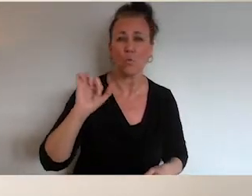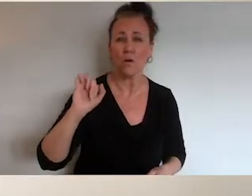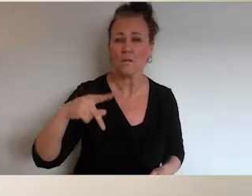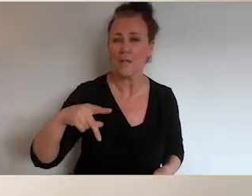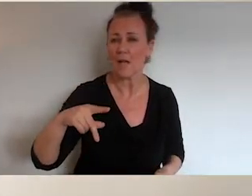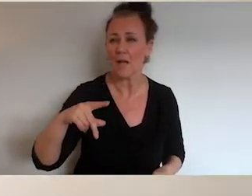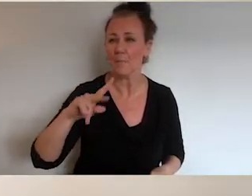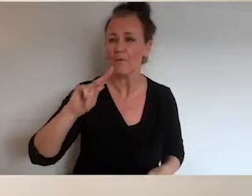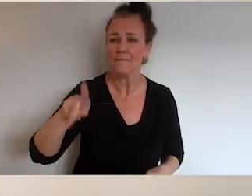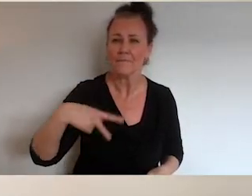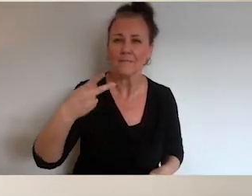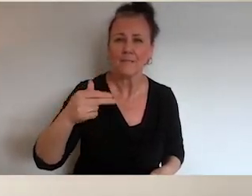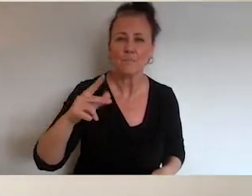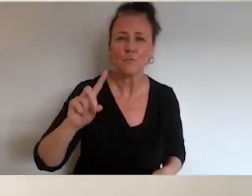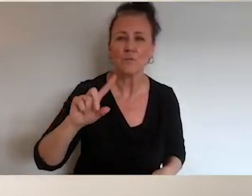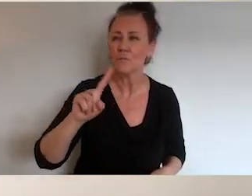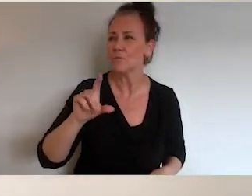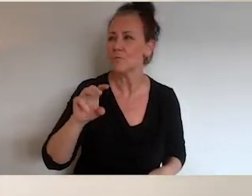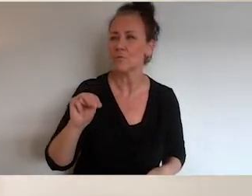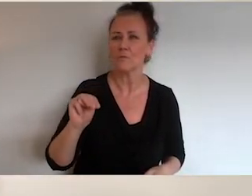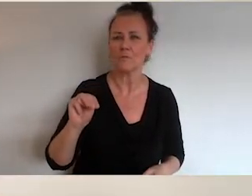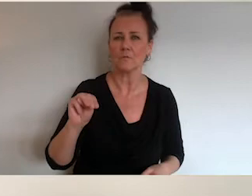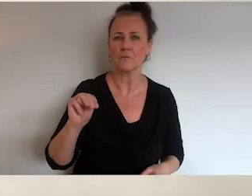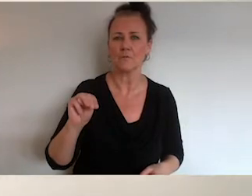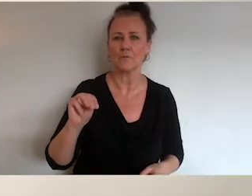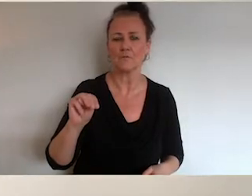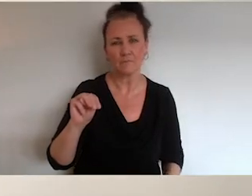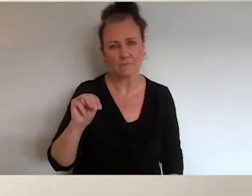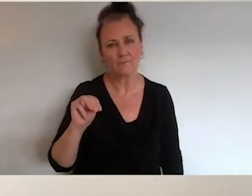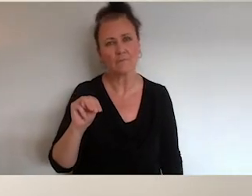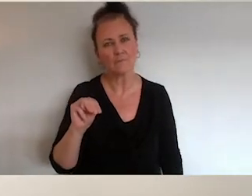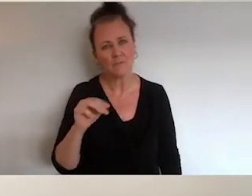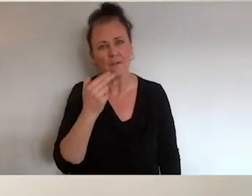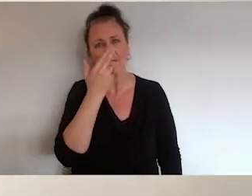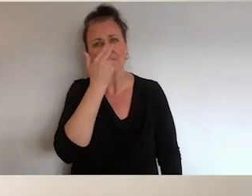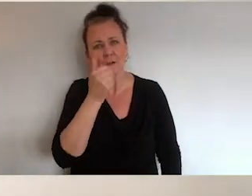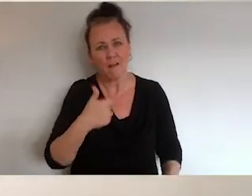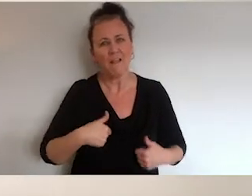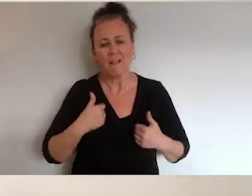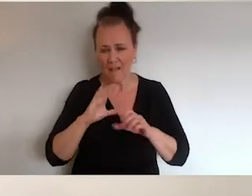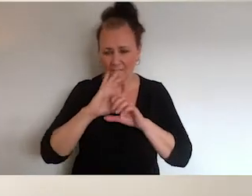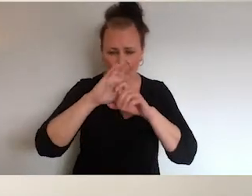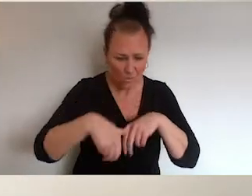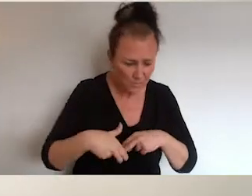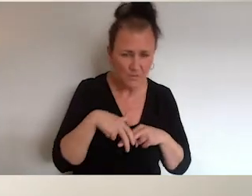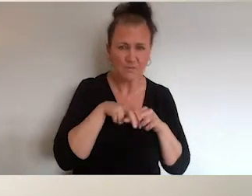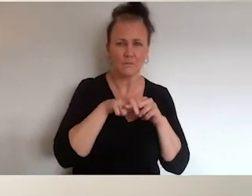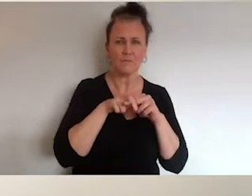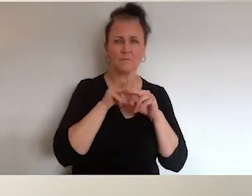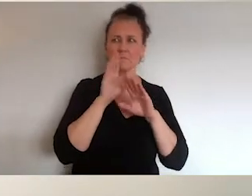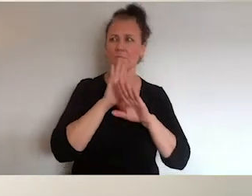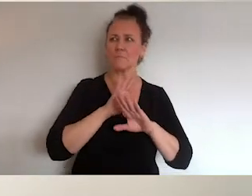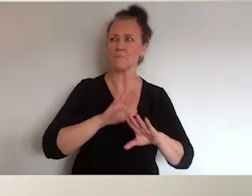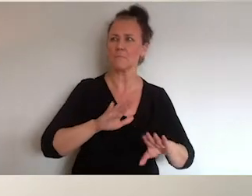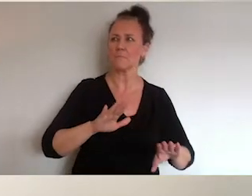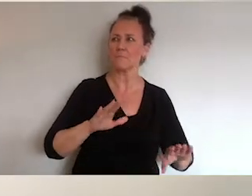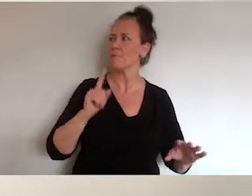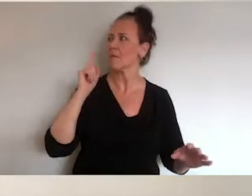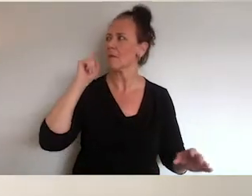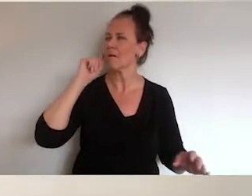Zoom. It's funny how life forced us all to sit still so we could finally hear that laughter in the